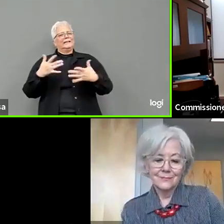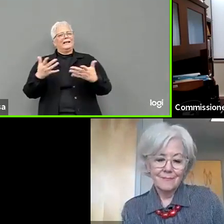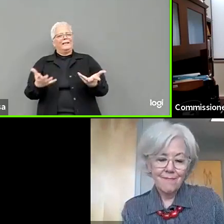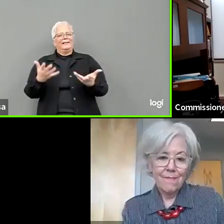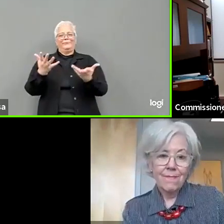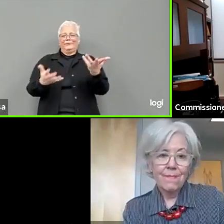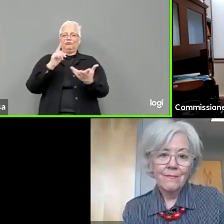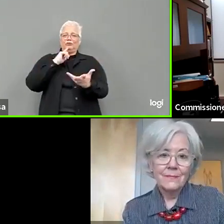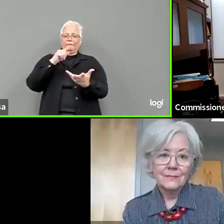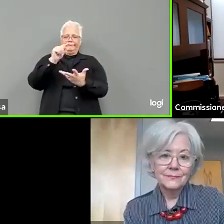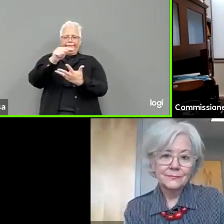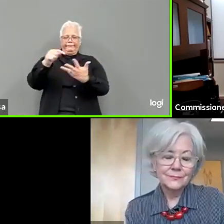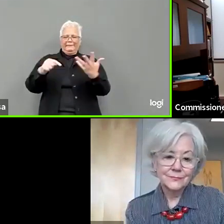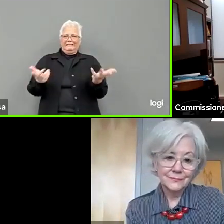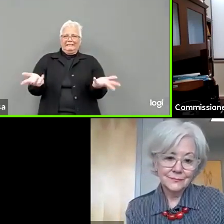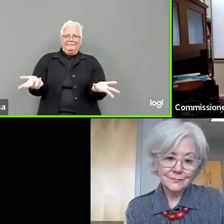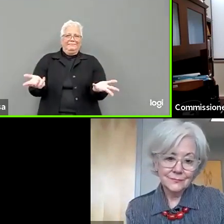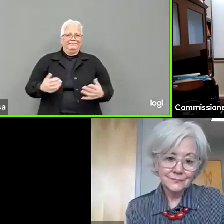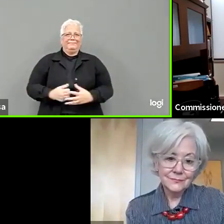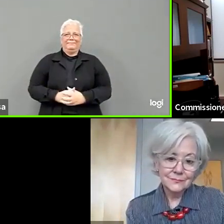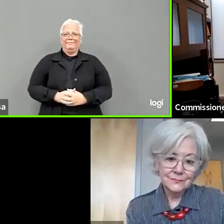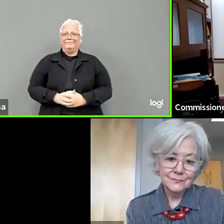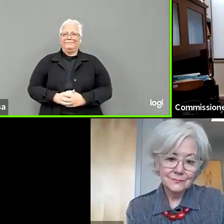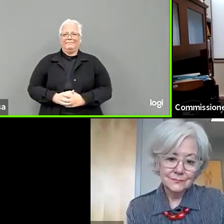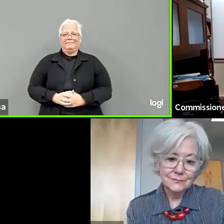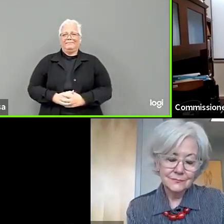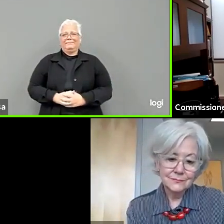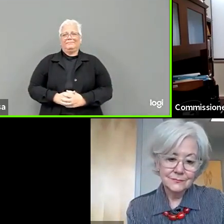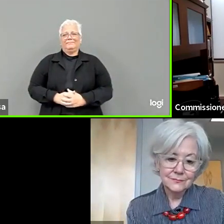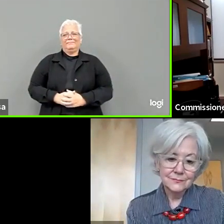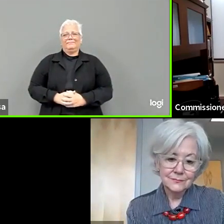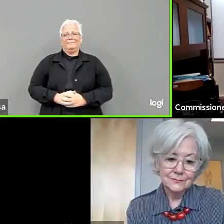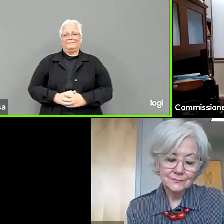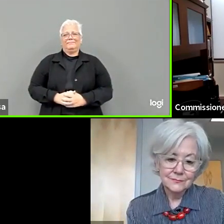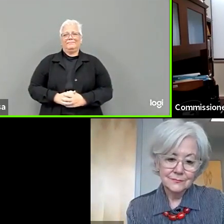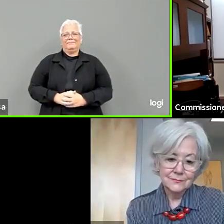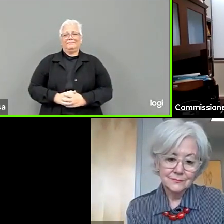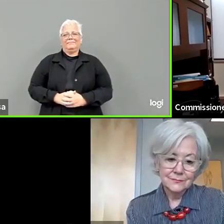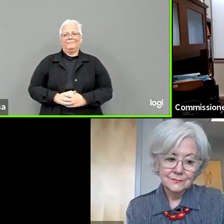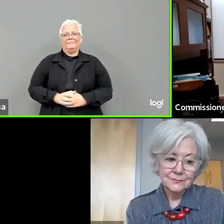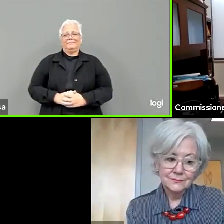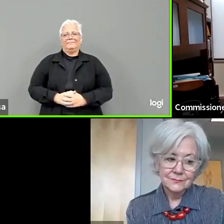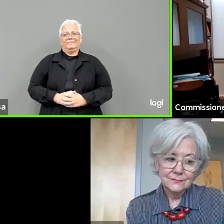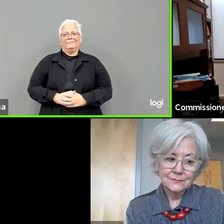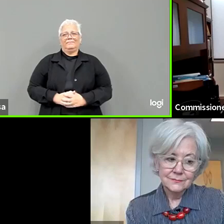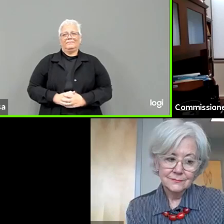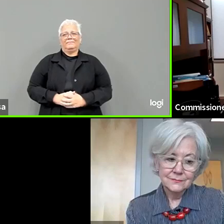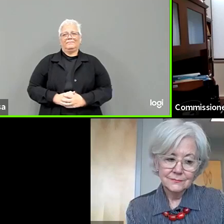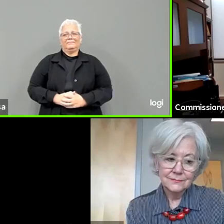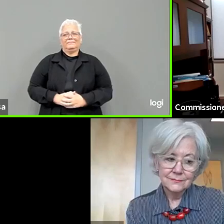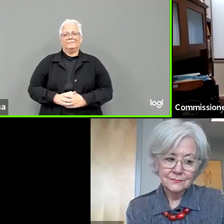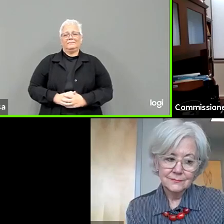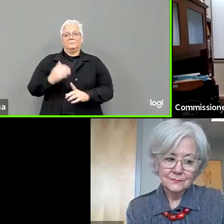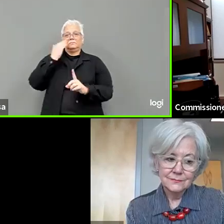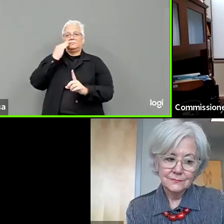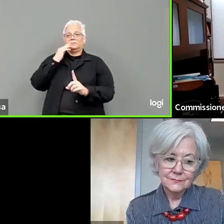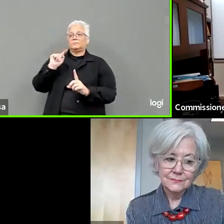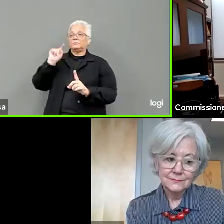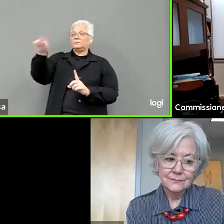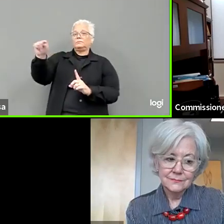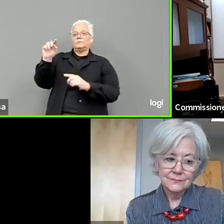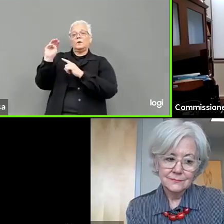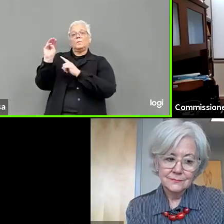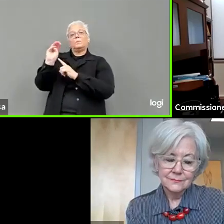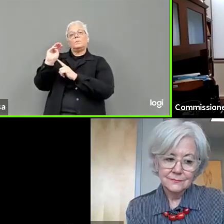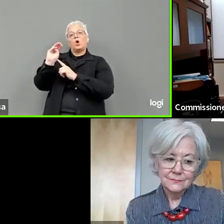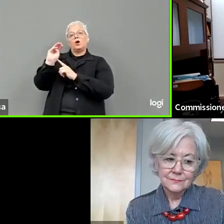have to follow the state's vaccine plan when it comes to currently only being able to vaccinate those 65 and older, or do you